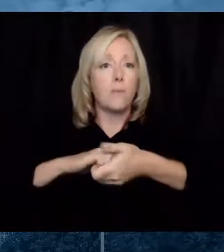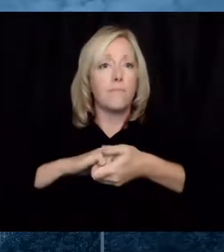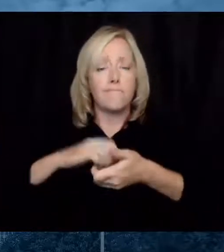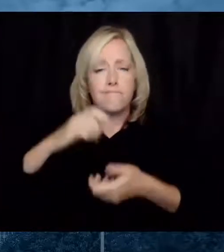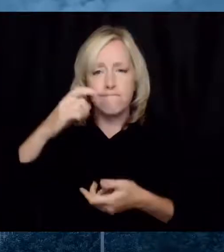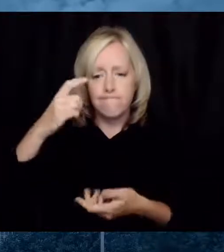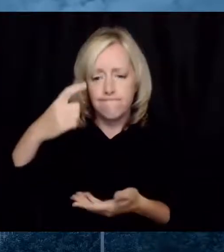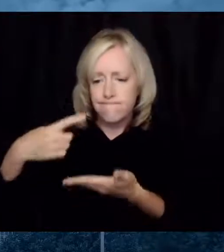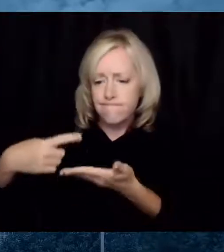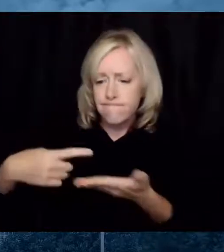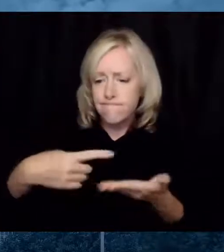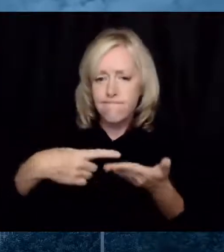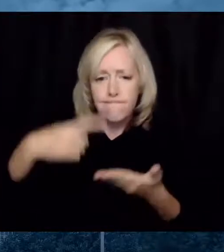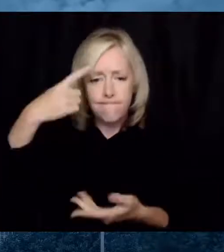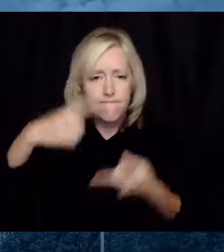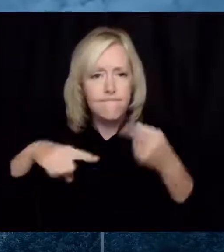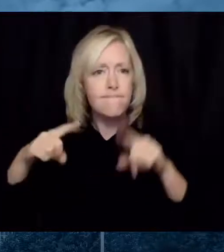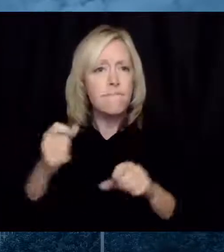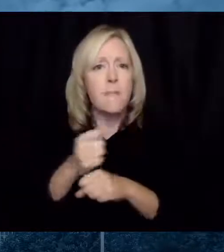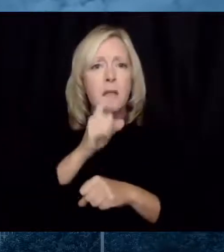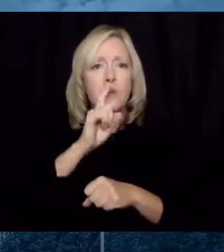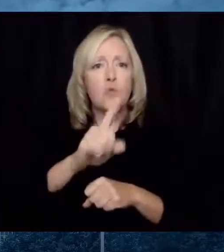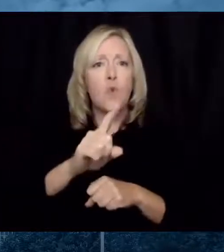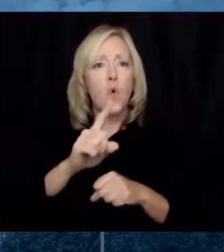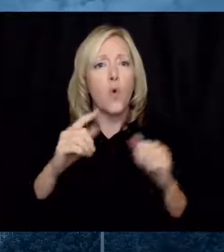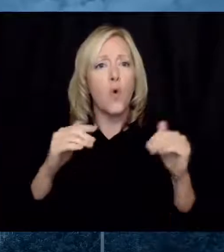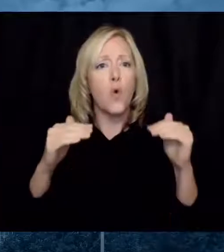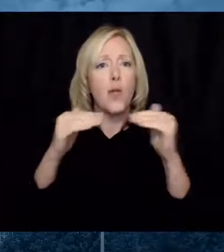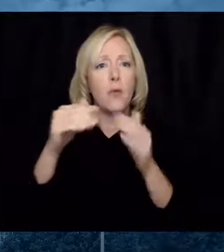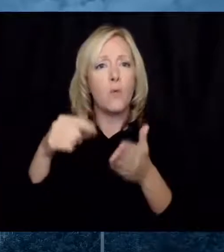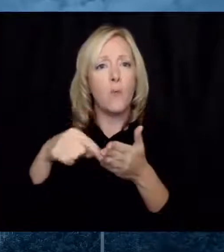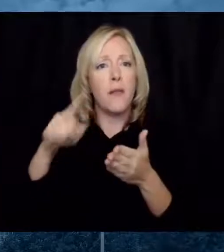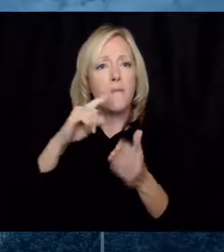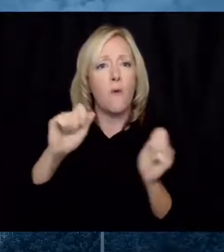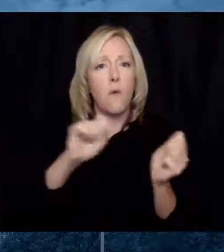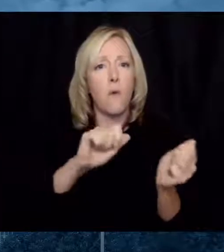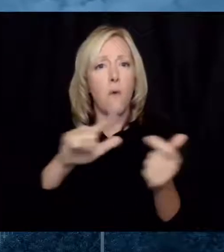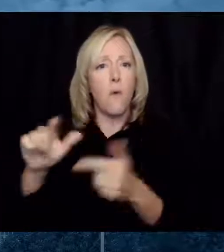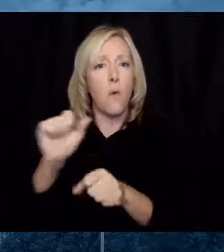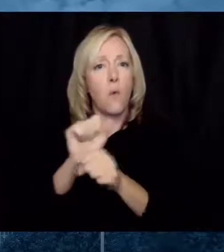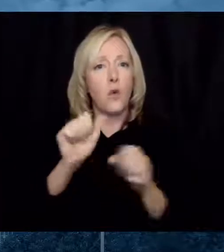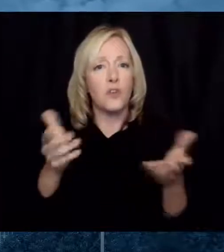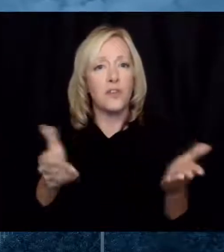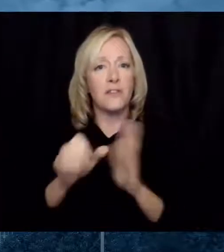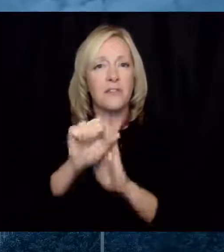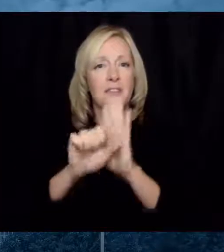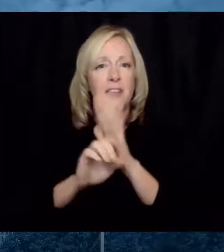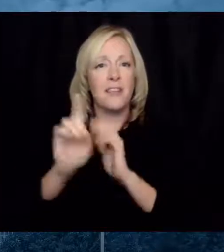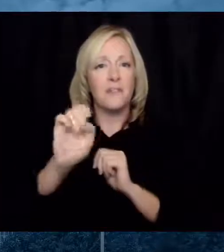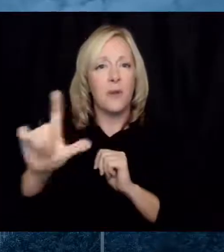ensures equality for all Delaware workers. Thank you.